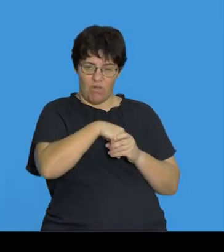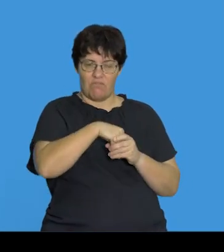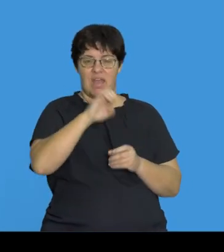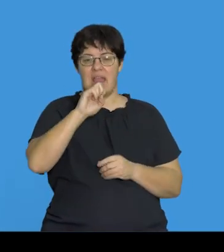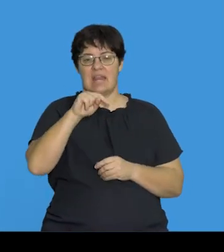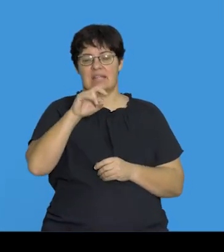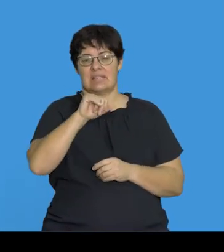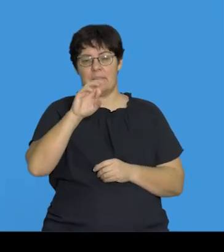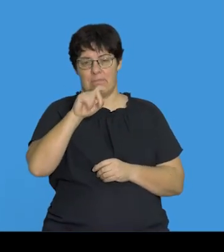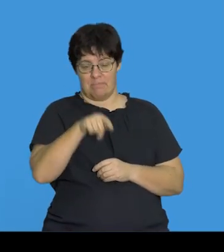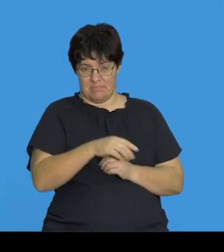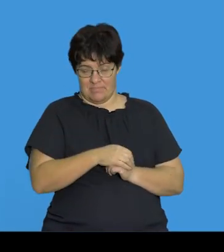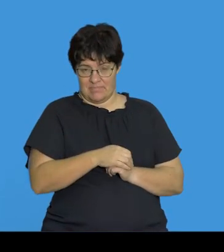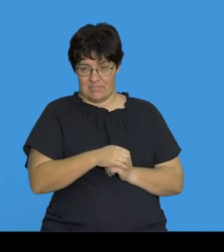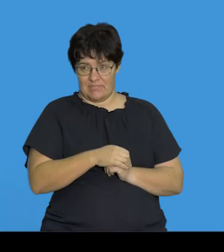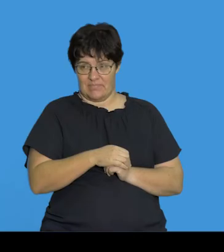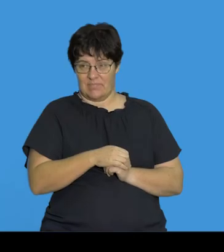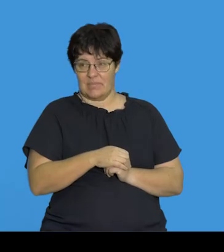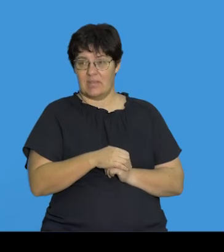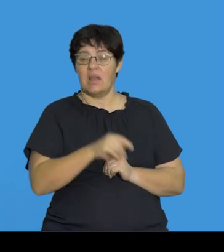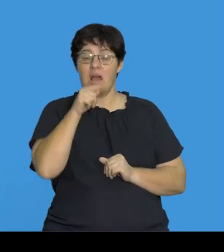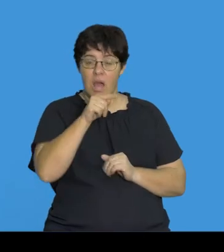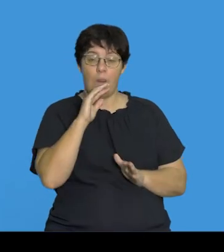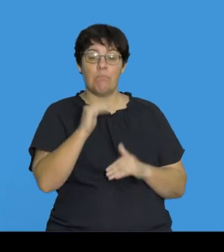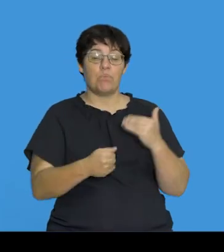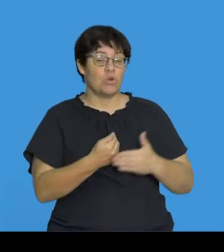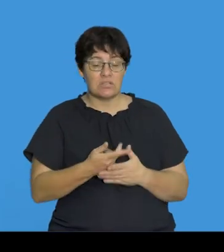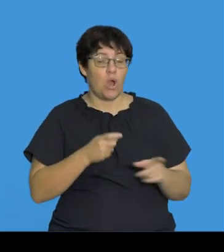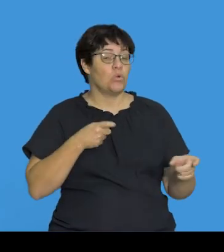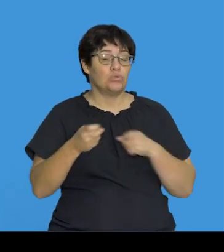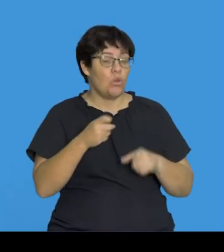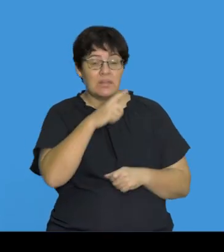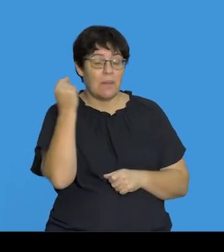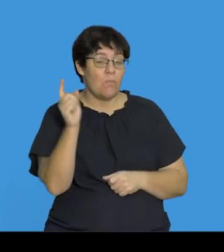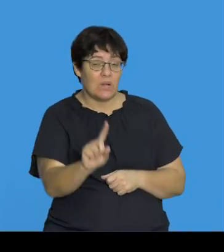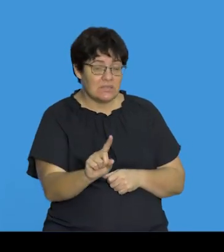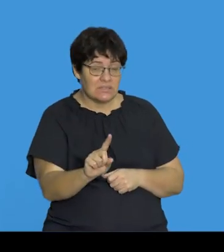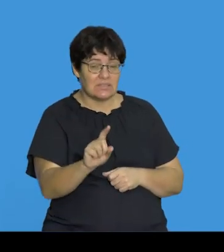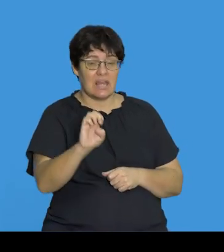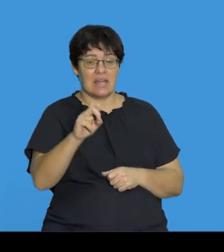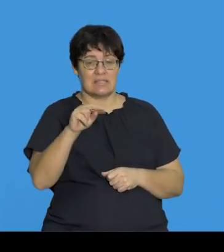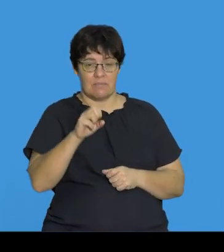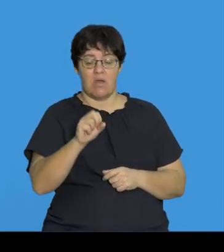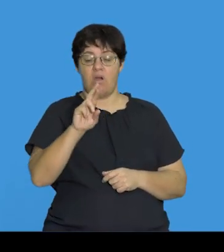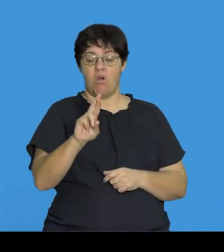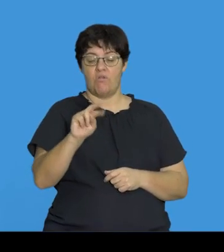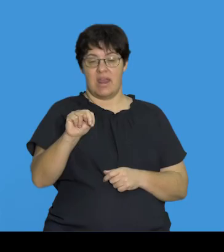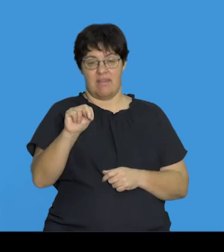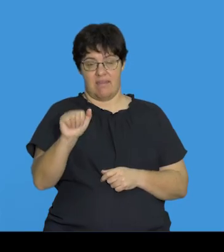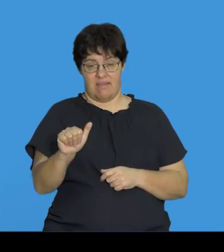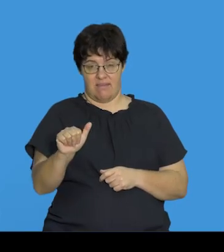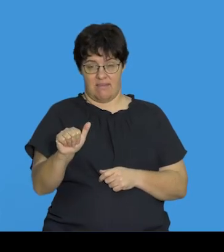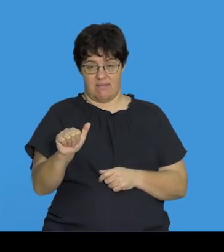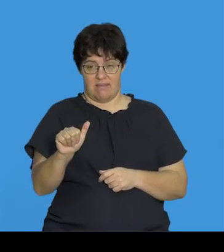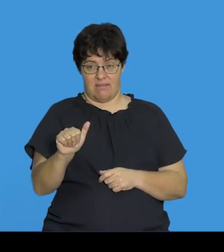enzyme, and that enzyme controls this process here. And that process is controlled by an enzyme called